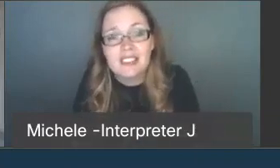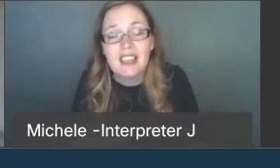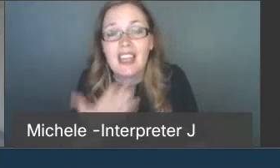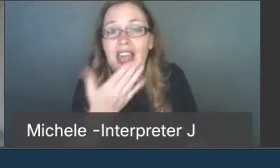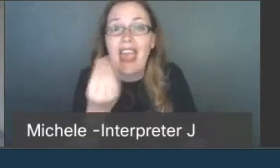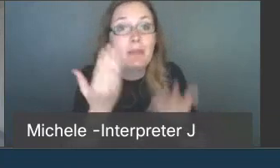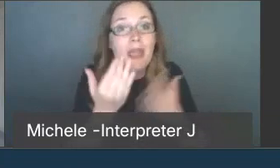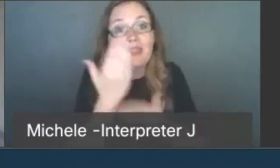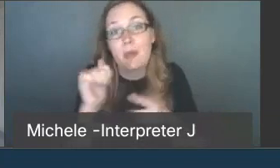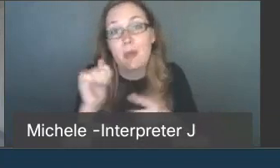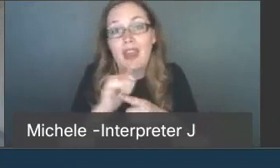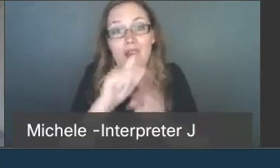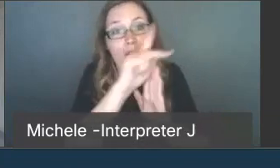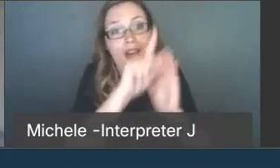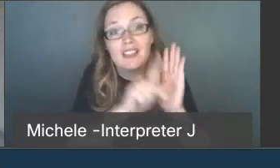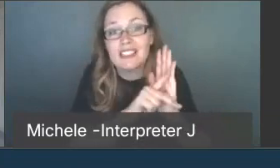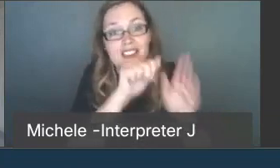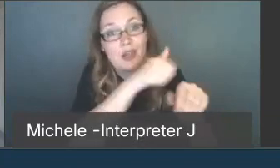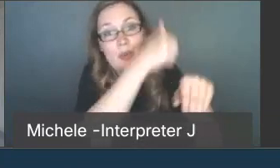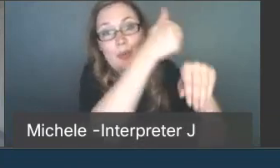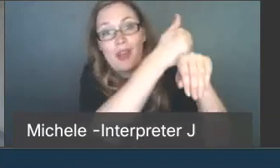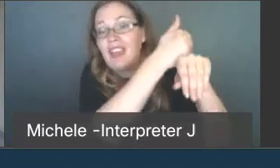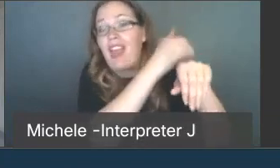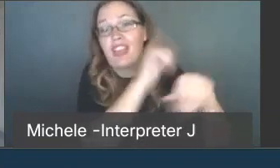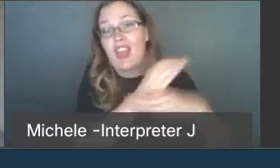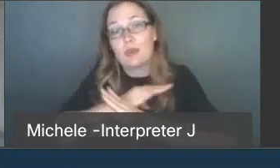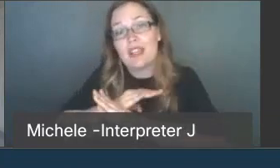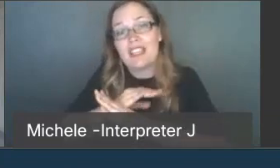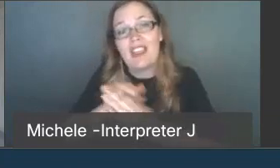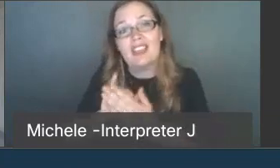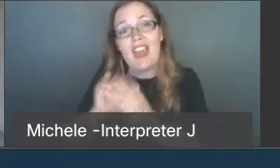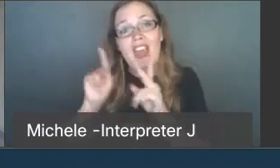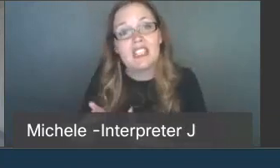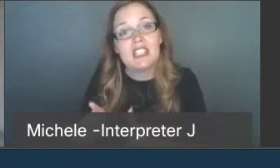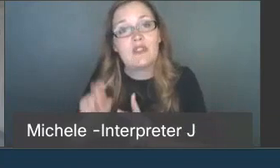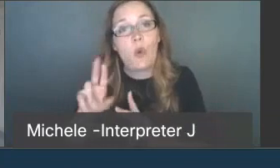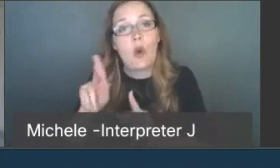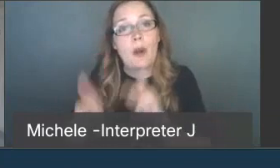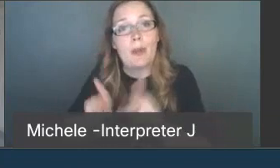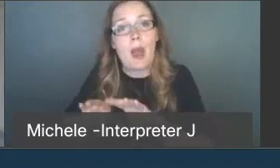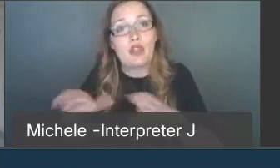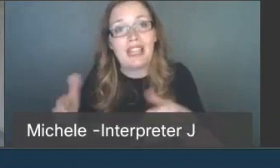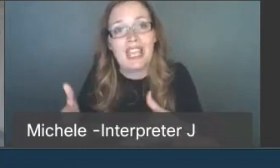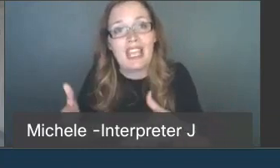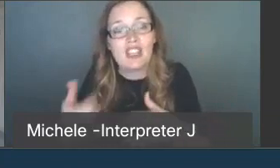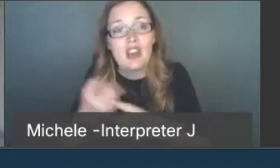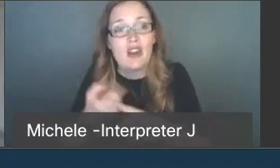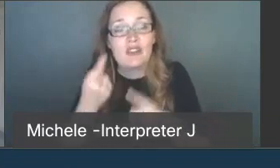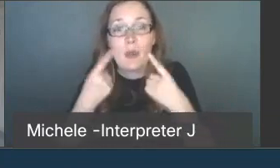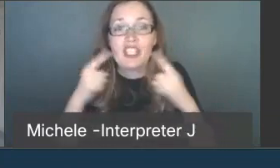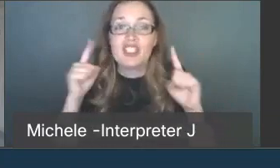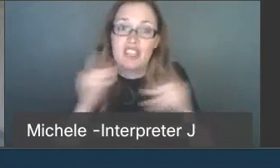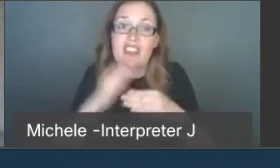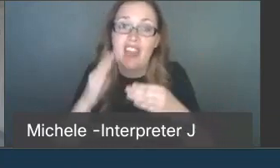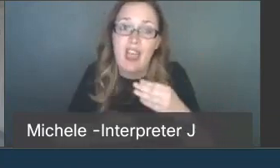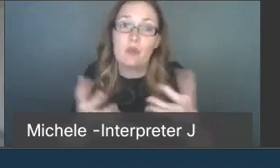place that are preventing this particular individual or a population more generally from achieving the outcomes that we would want